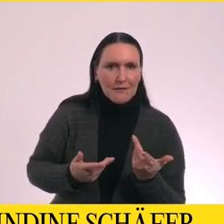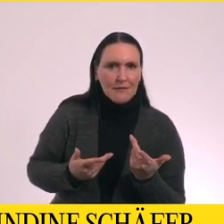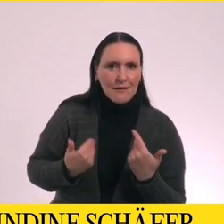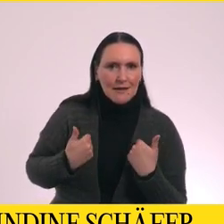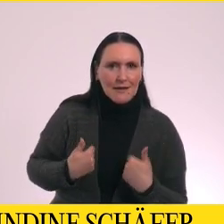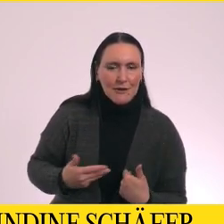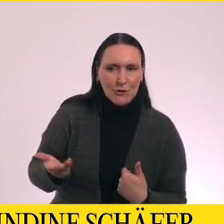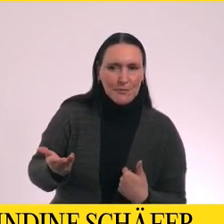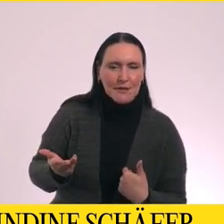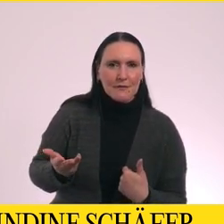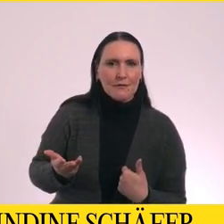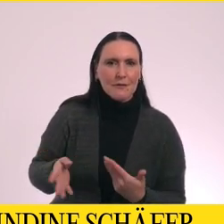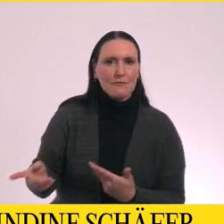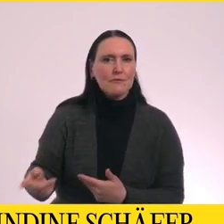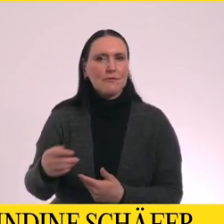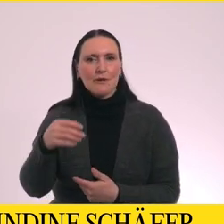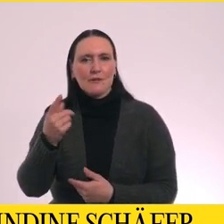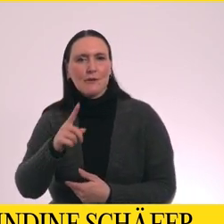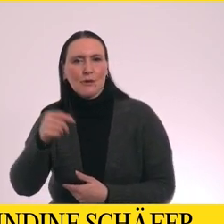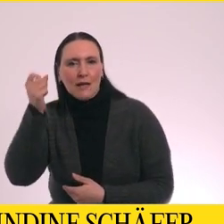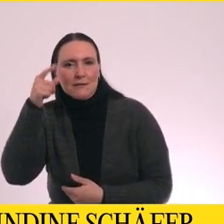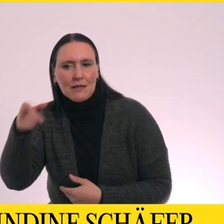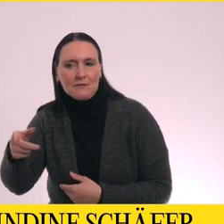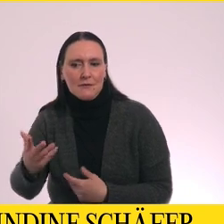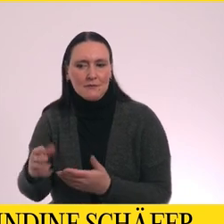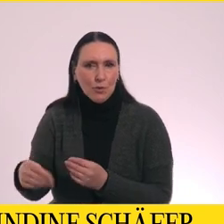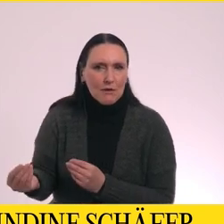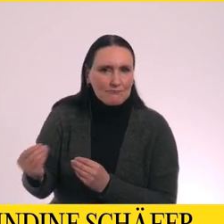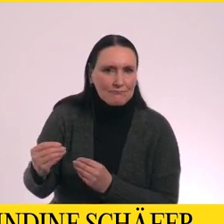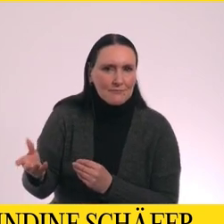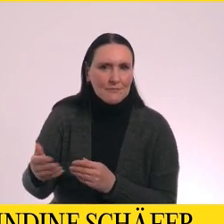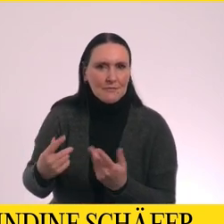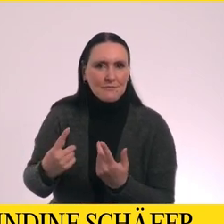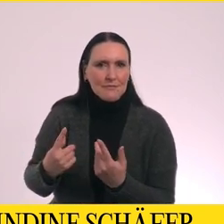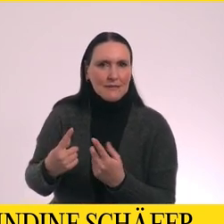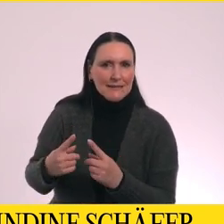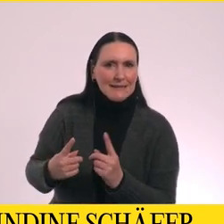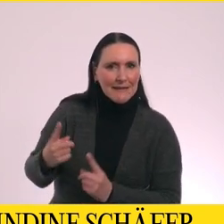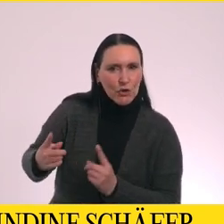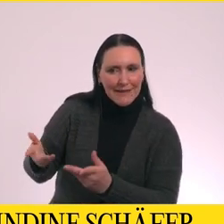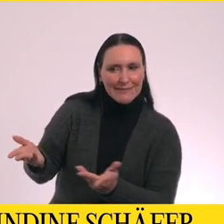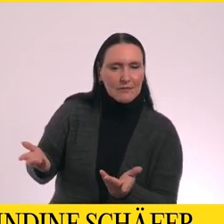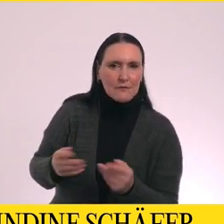able to contribute. So, yeah, I don't know if you...